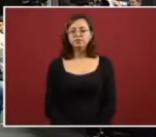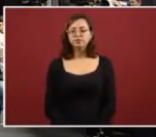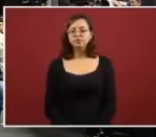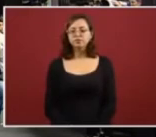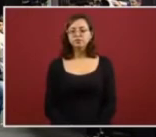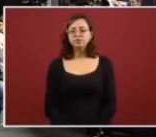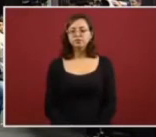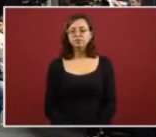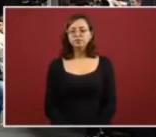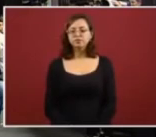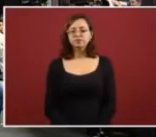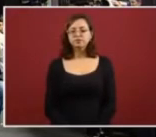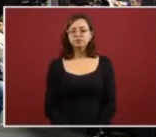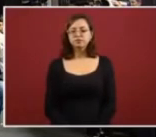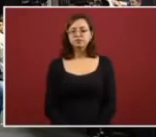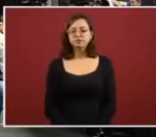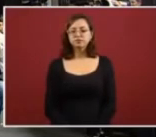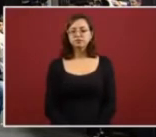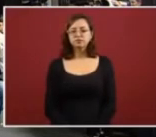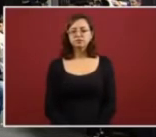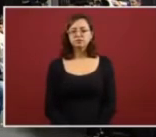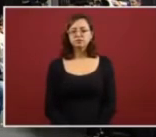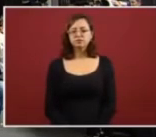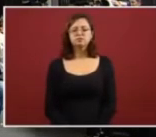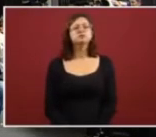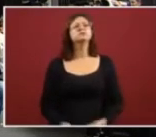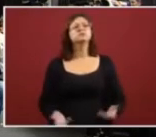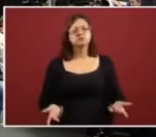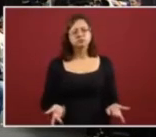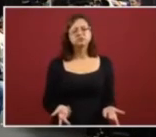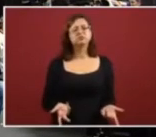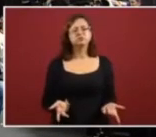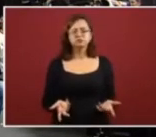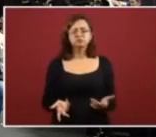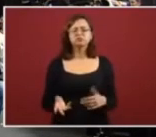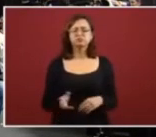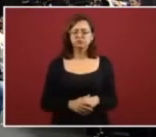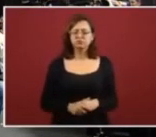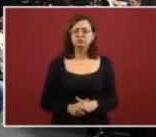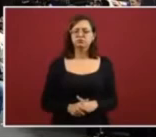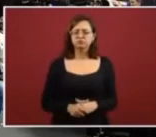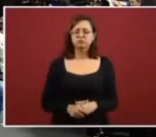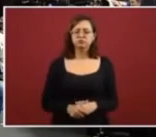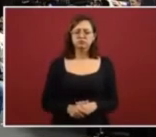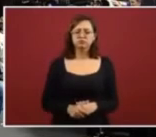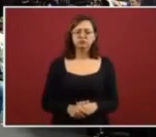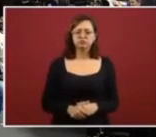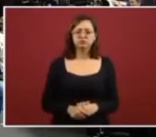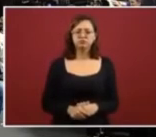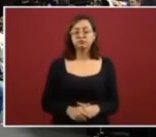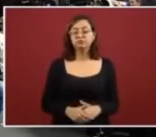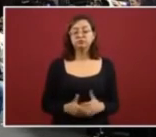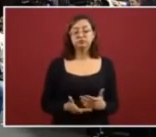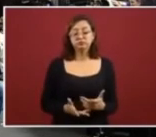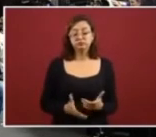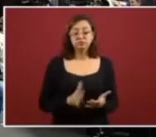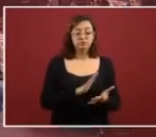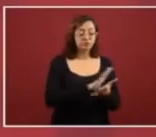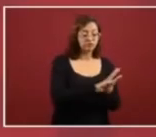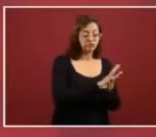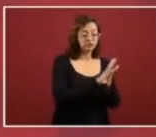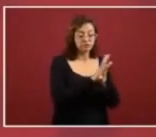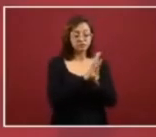Hay algunos pero de vicios del pasado. Ah, cómo no, porque este es un proceso de